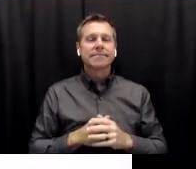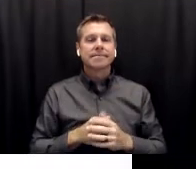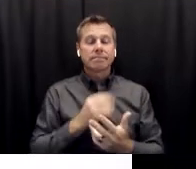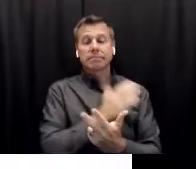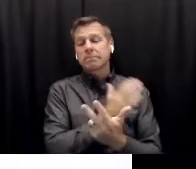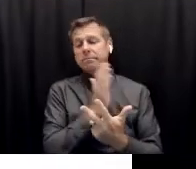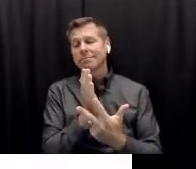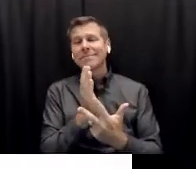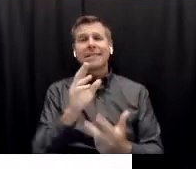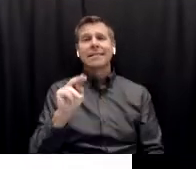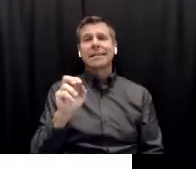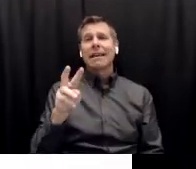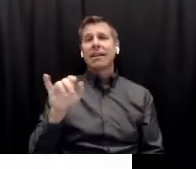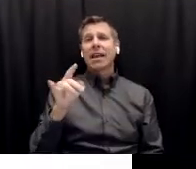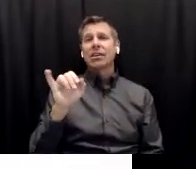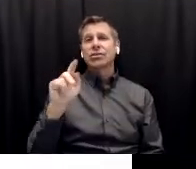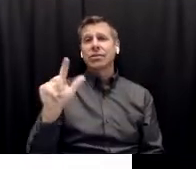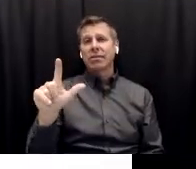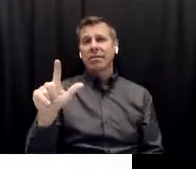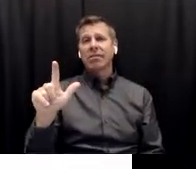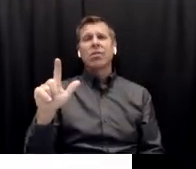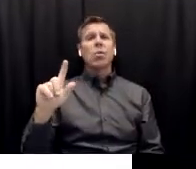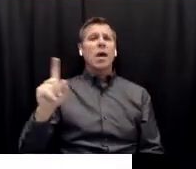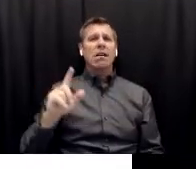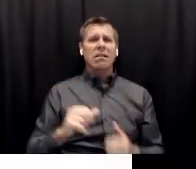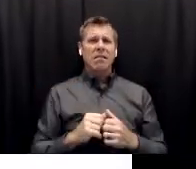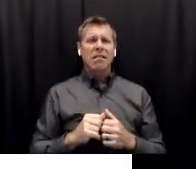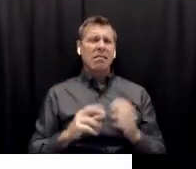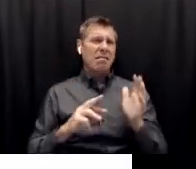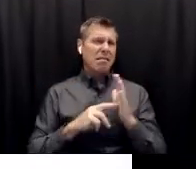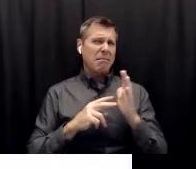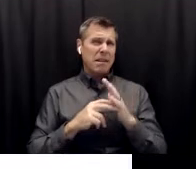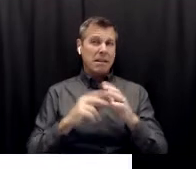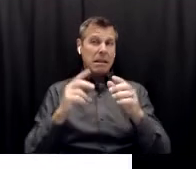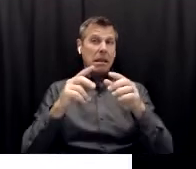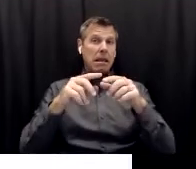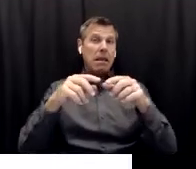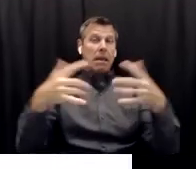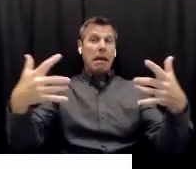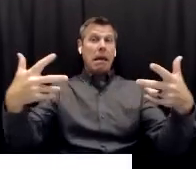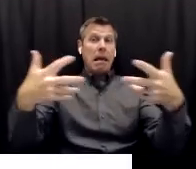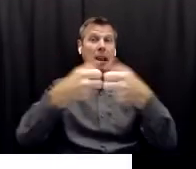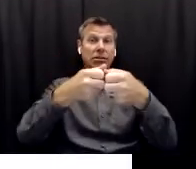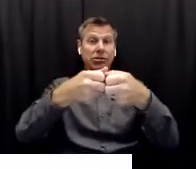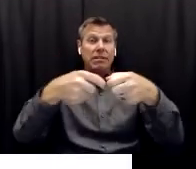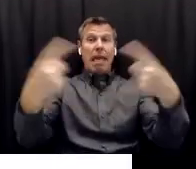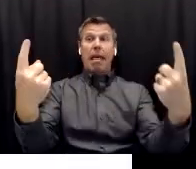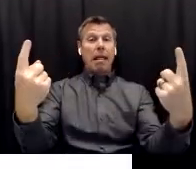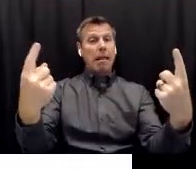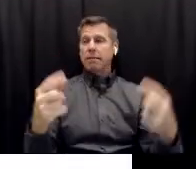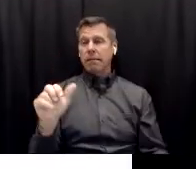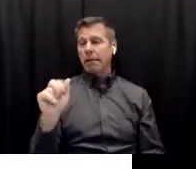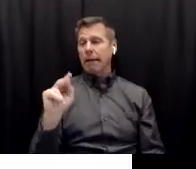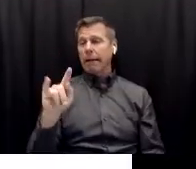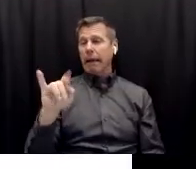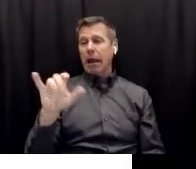Navigational lights. Navigational lights are not the same as our collision lights. Our navigational lights are the lights that